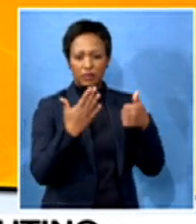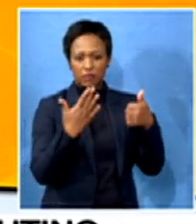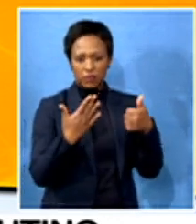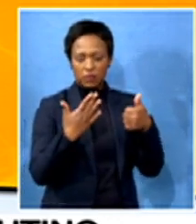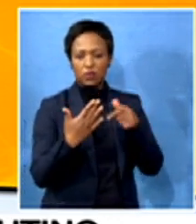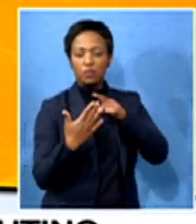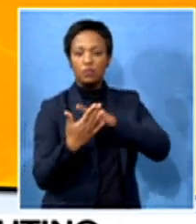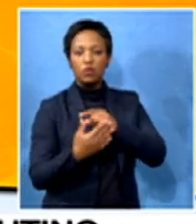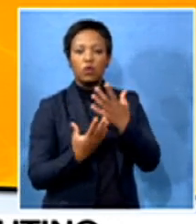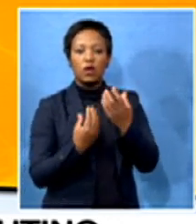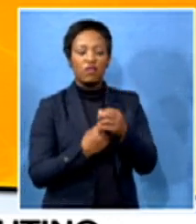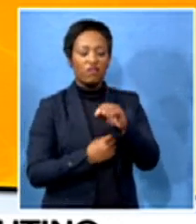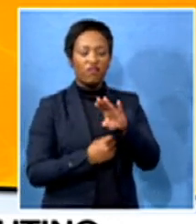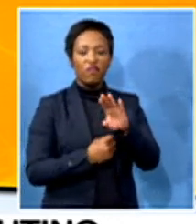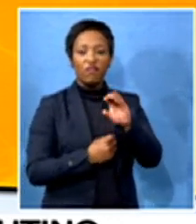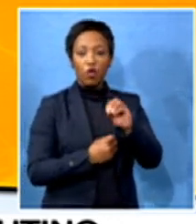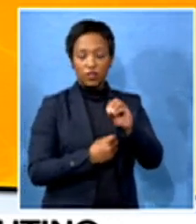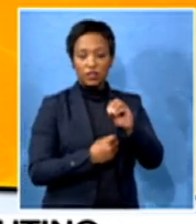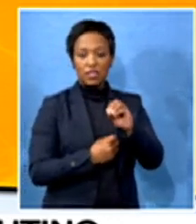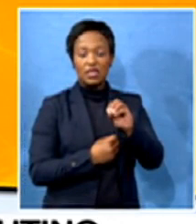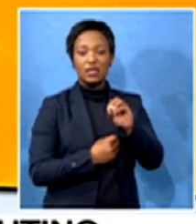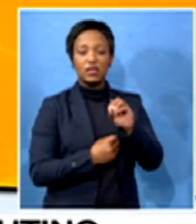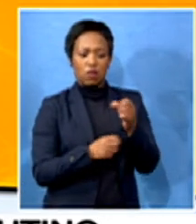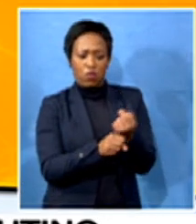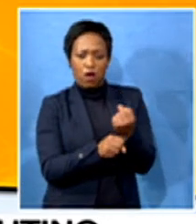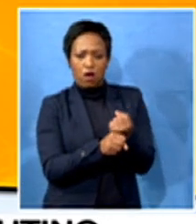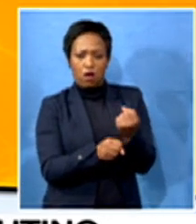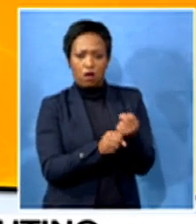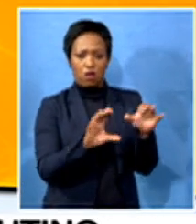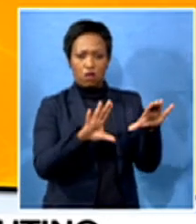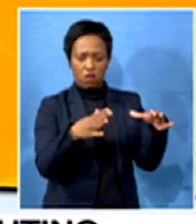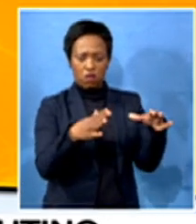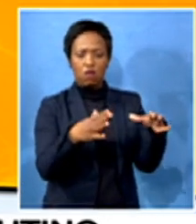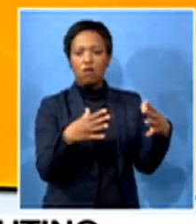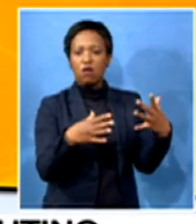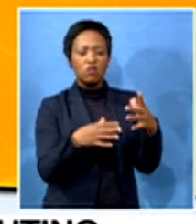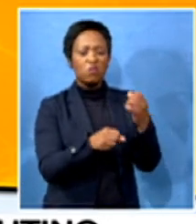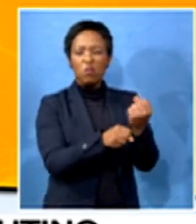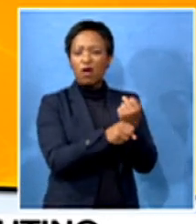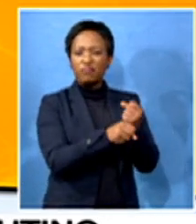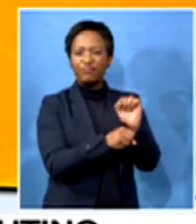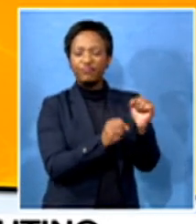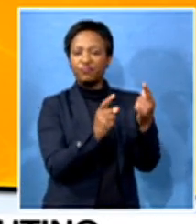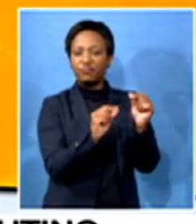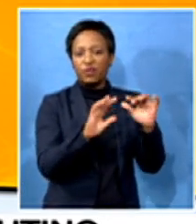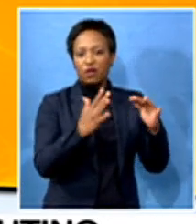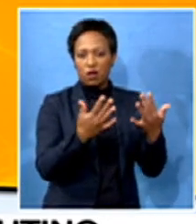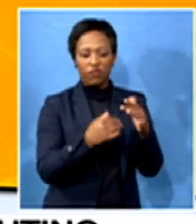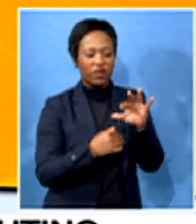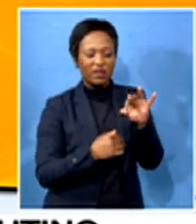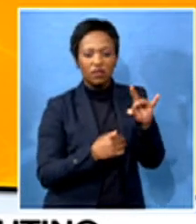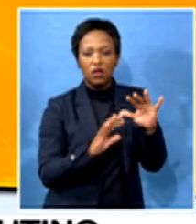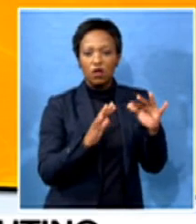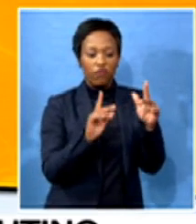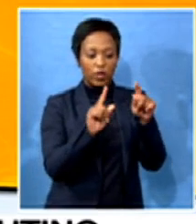about 40 field workers as well. So how do you approach this work that you do on a day-to-day basis as a